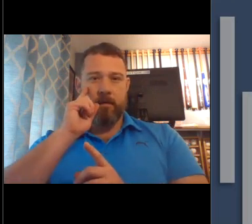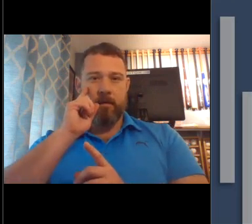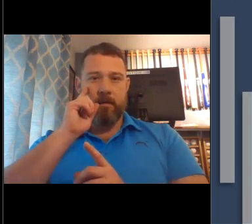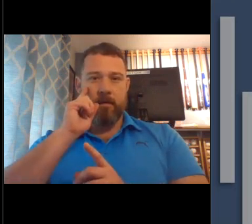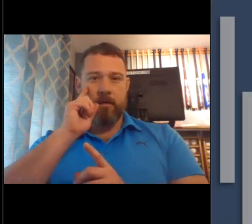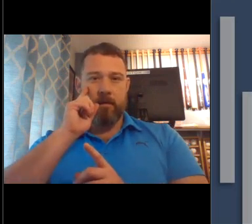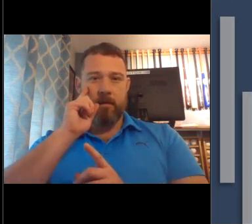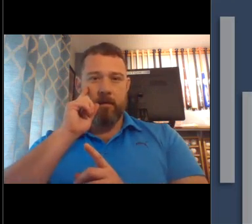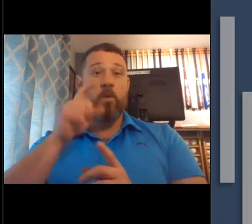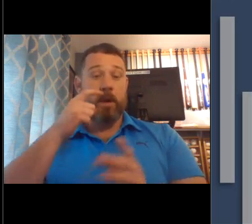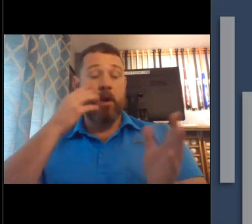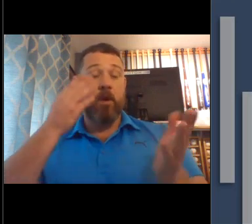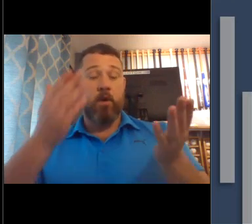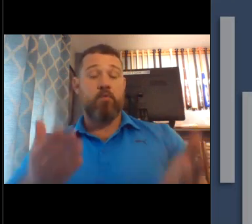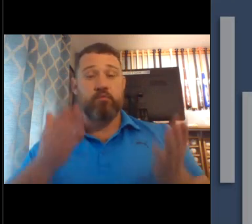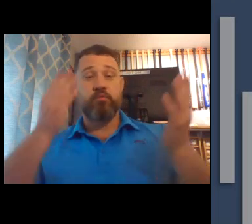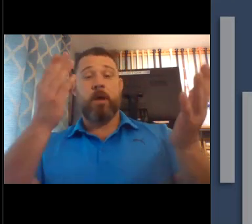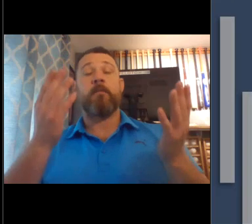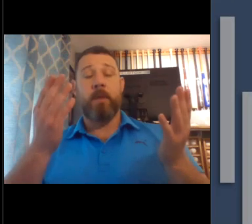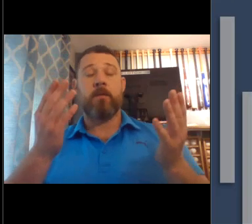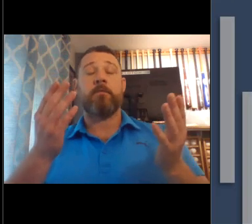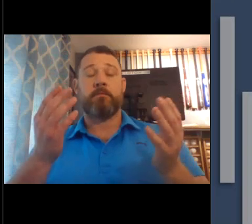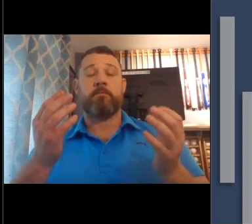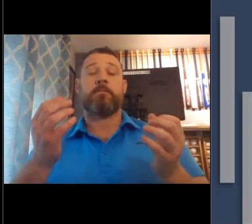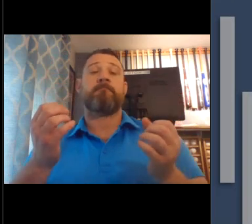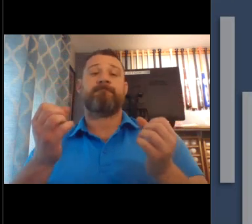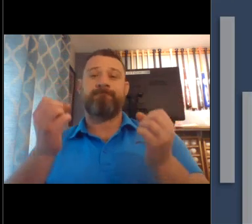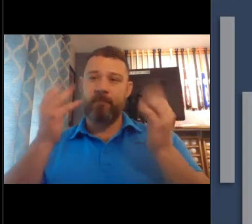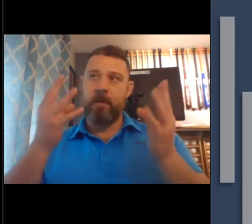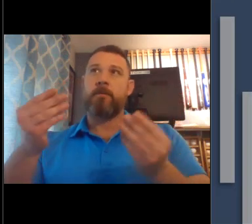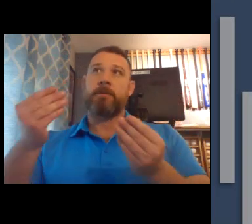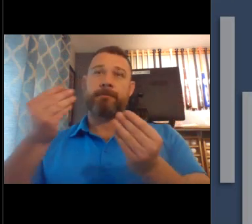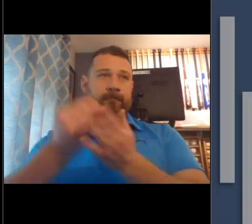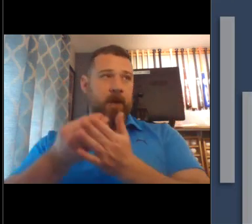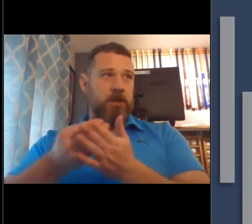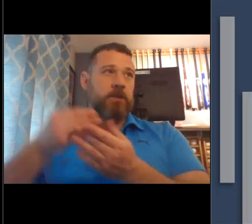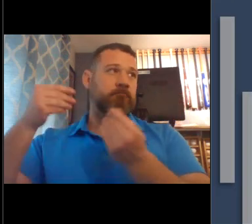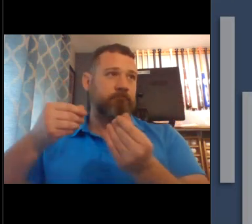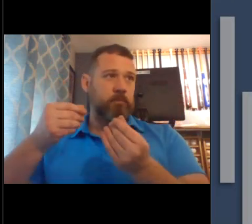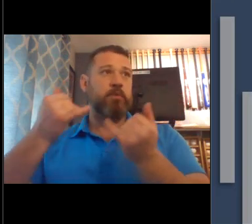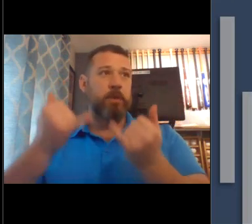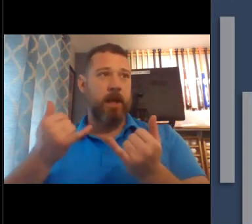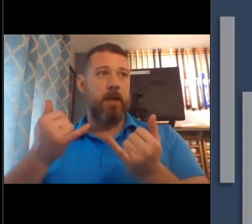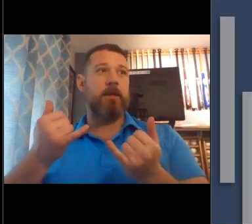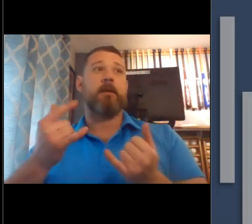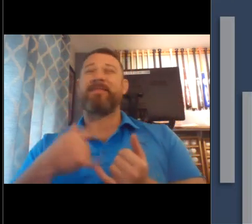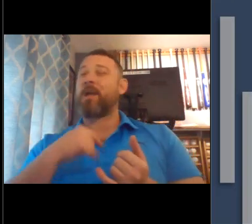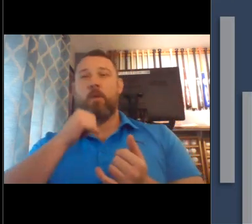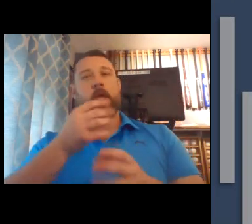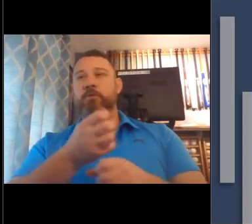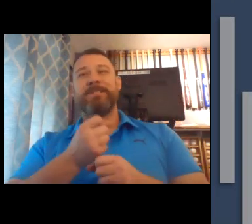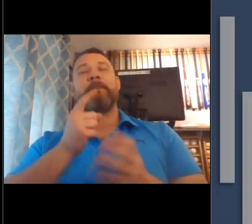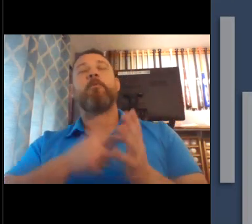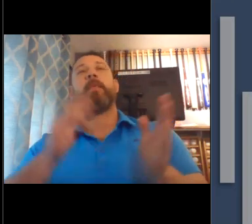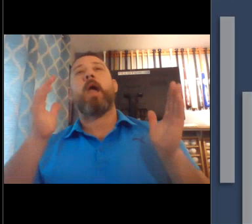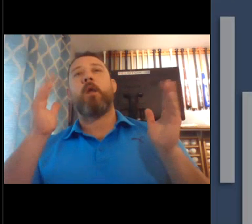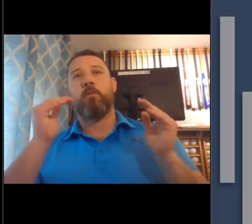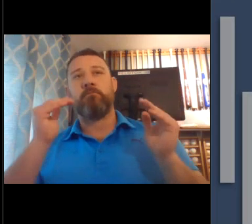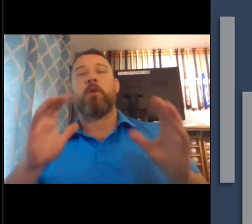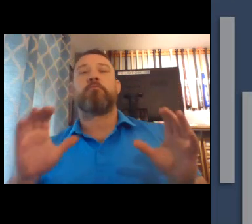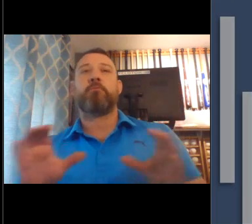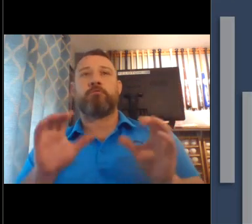Although we're recommending an incredible amount of funding today, I know some agencies won't be receiving what they had hoped. I encourage you to work closely with our